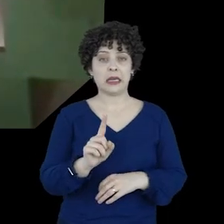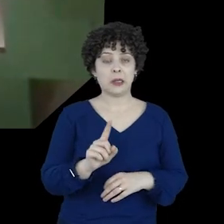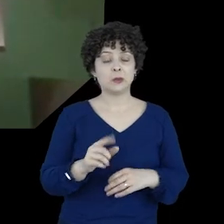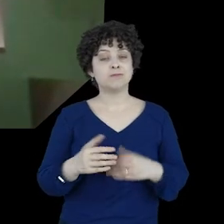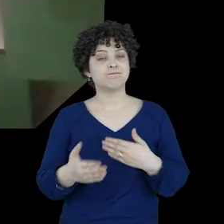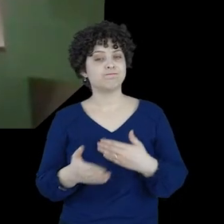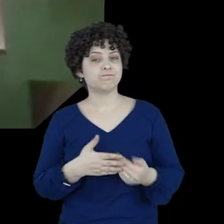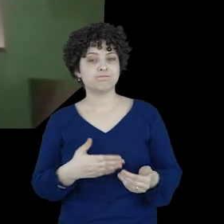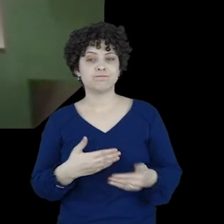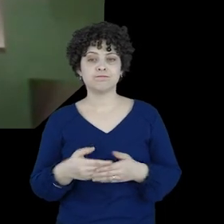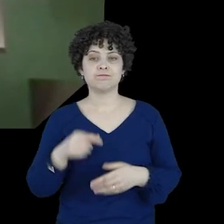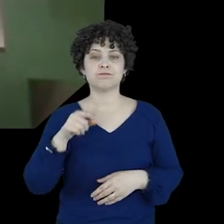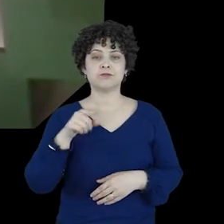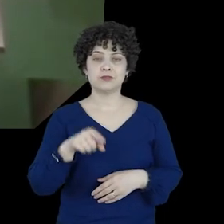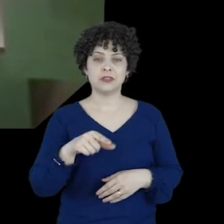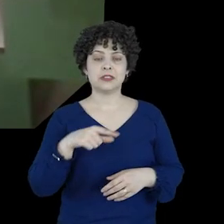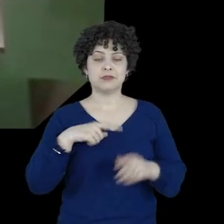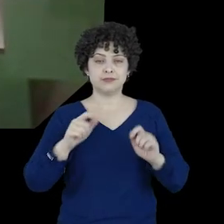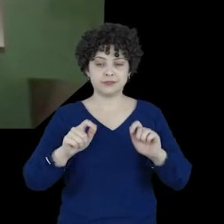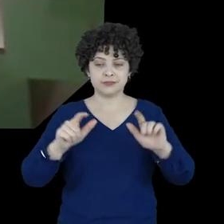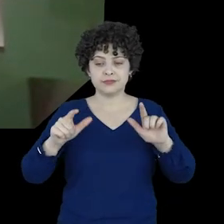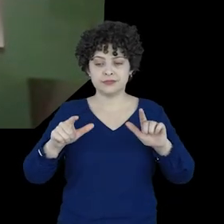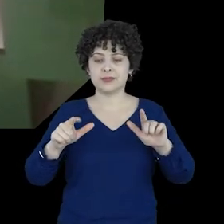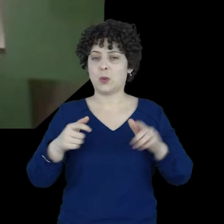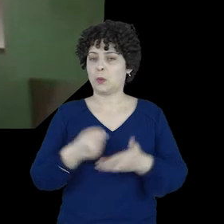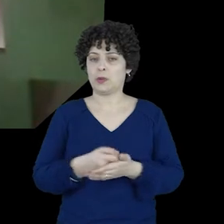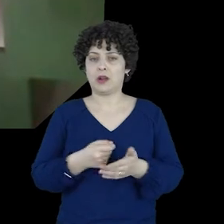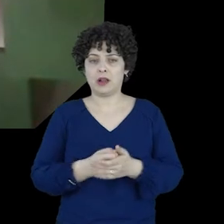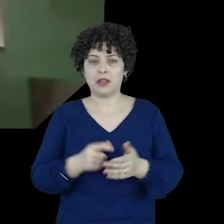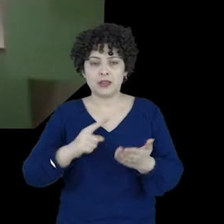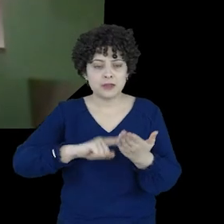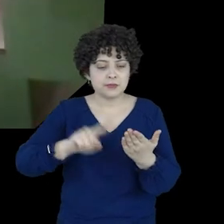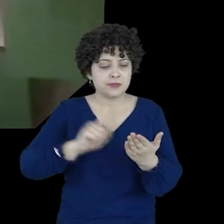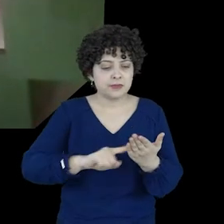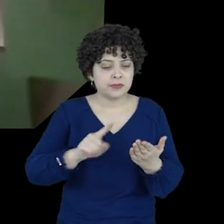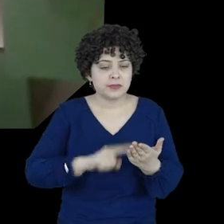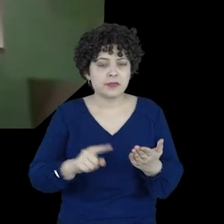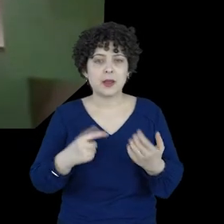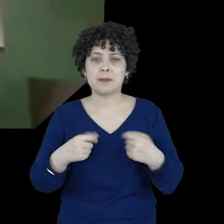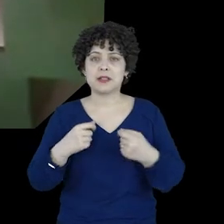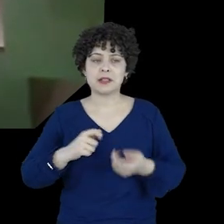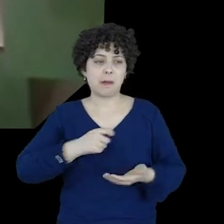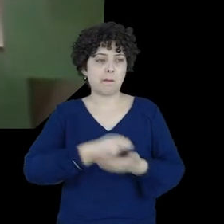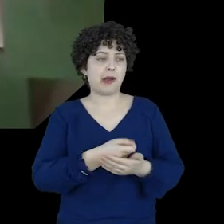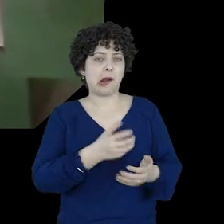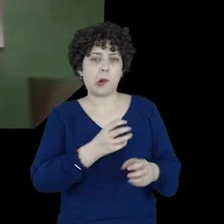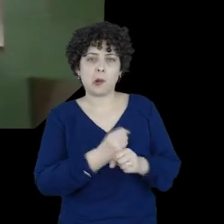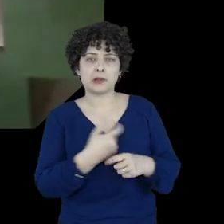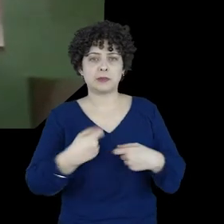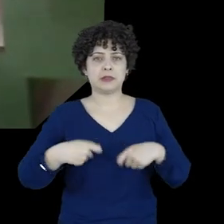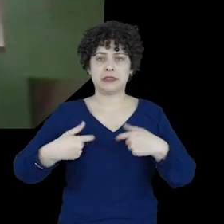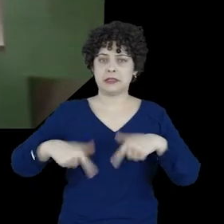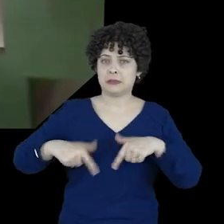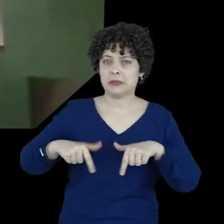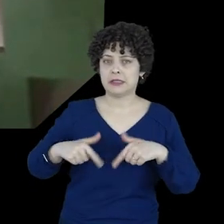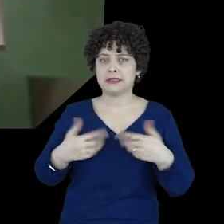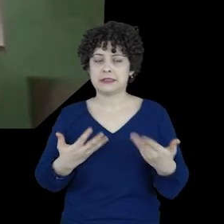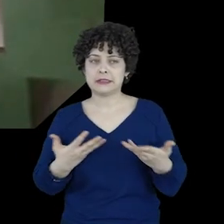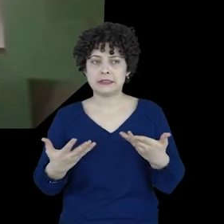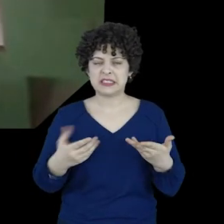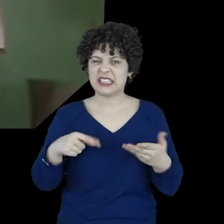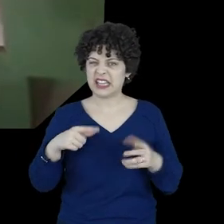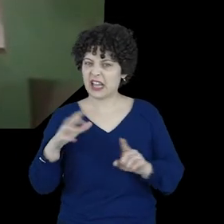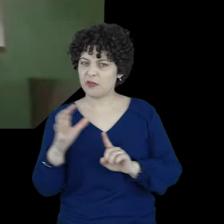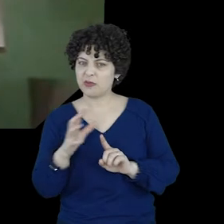prepared or not, you are moved into the space. So you have to make a living. You have to